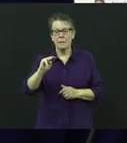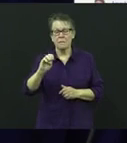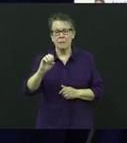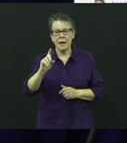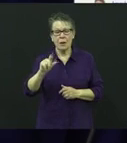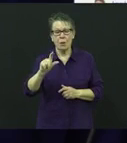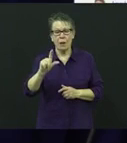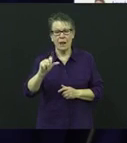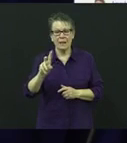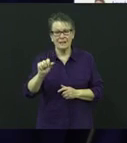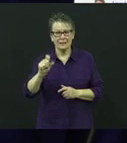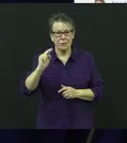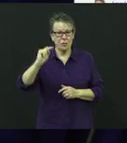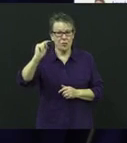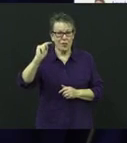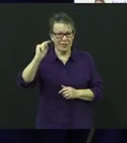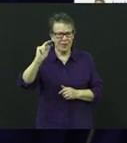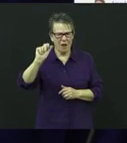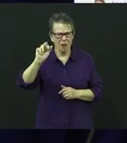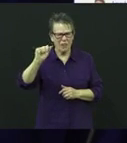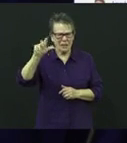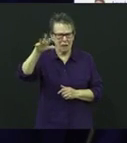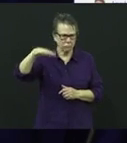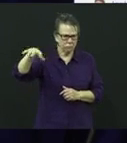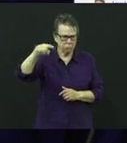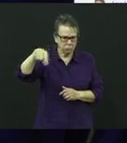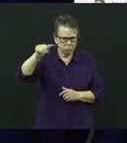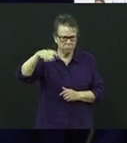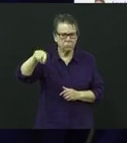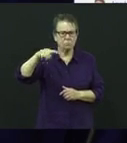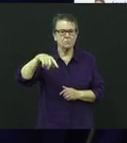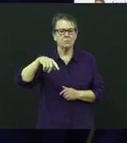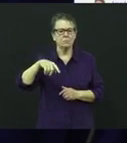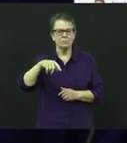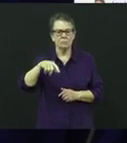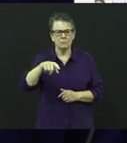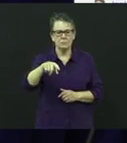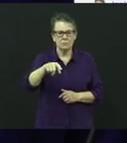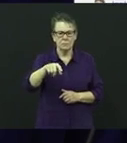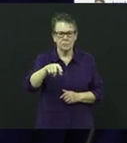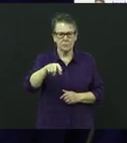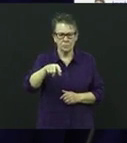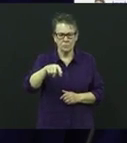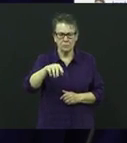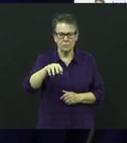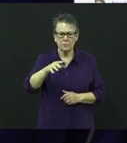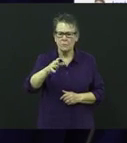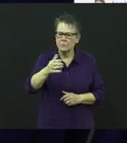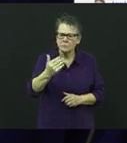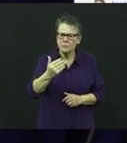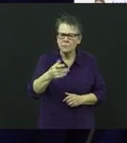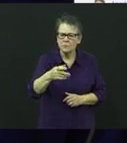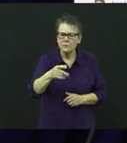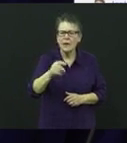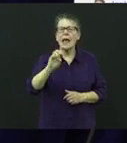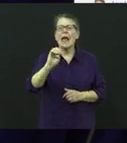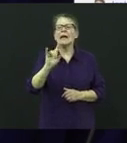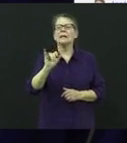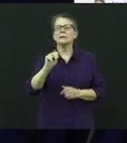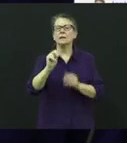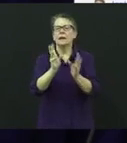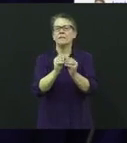Center. And the fourth one will be housed periodically at our Urban Search and Rescue Facility, with that